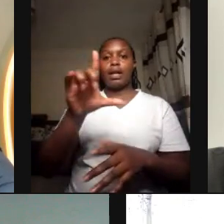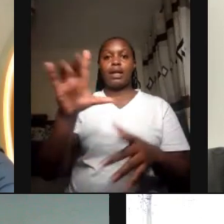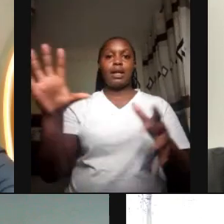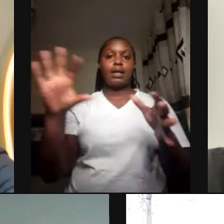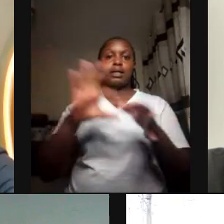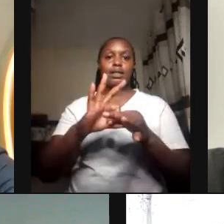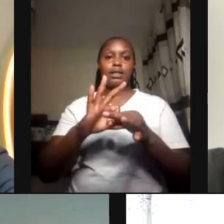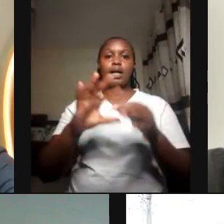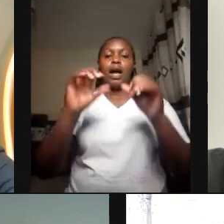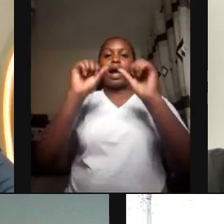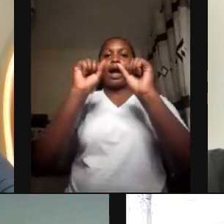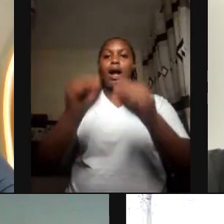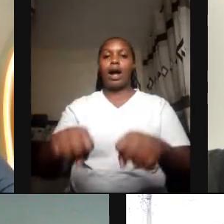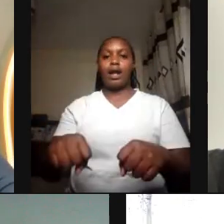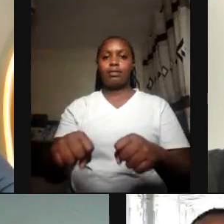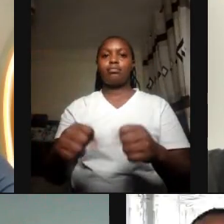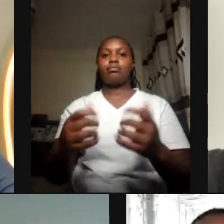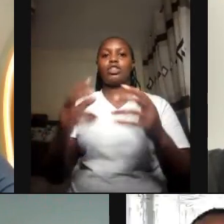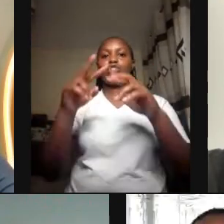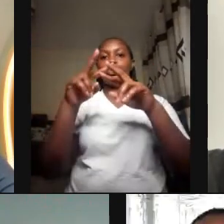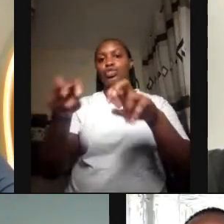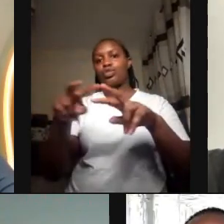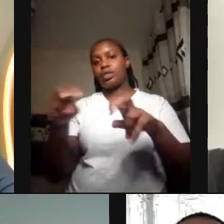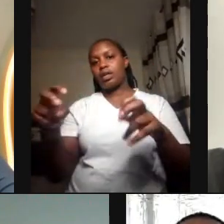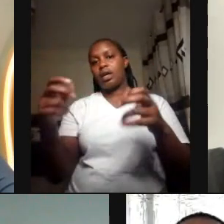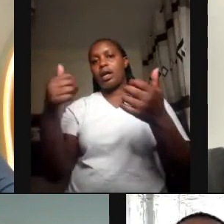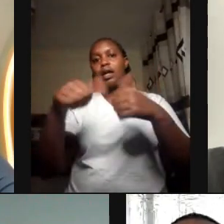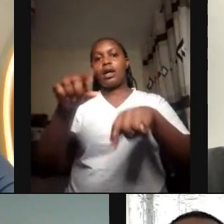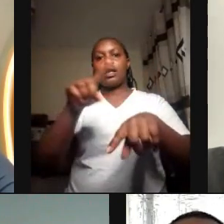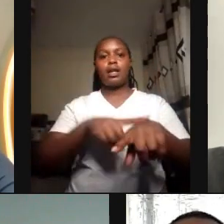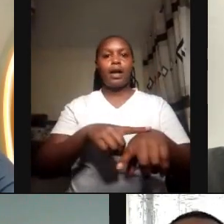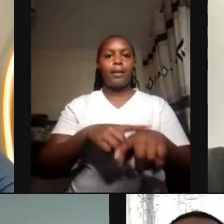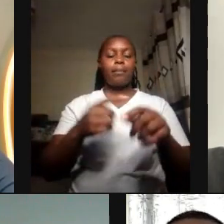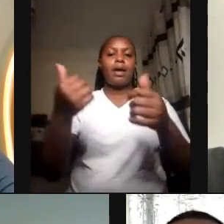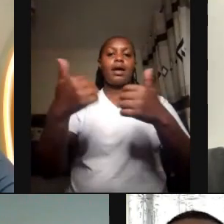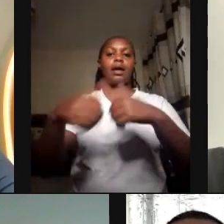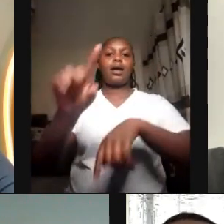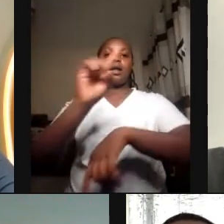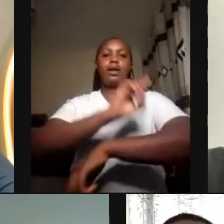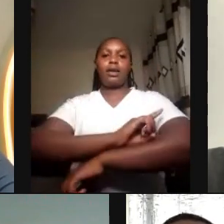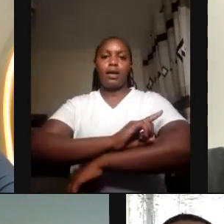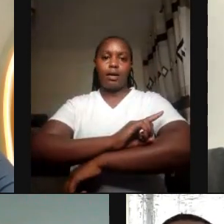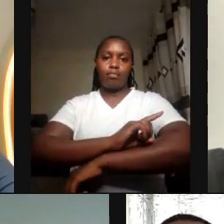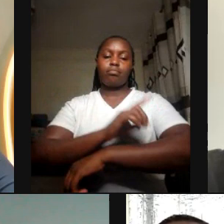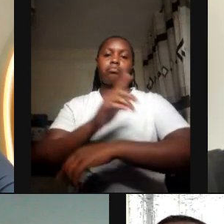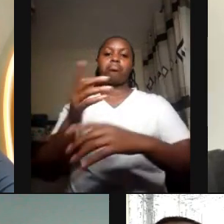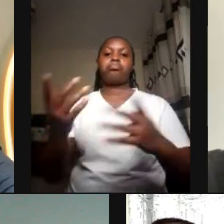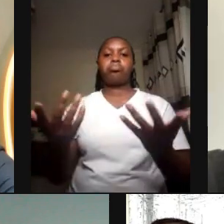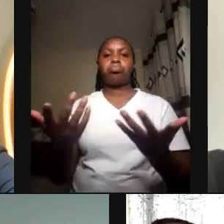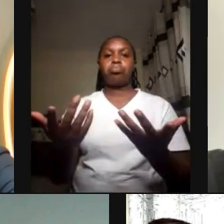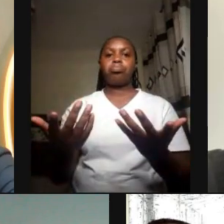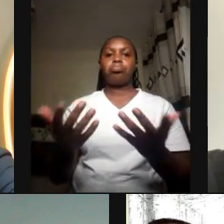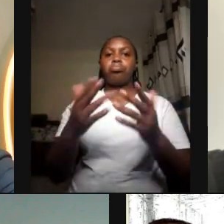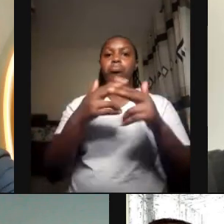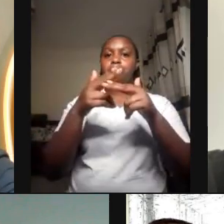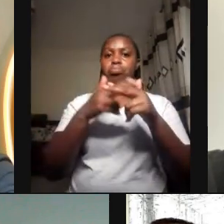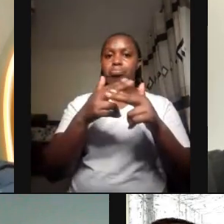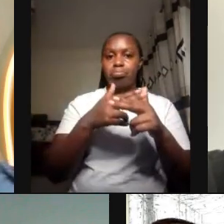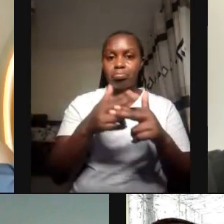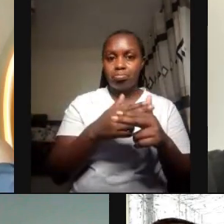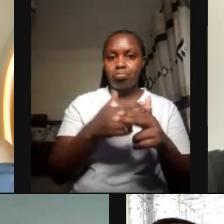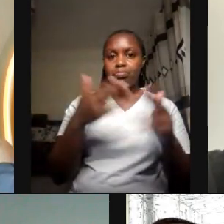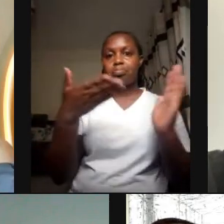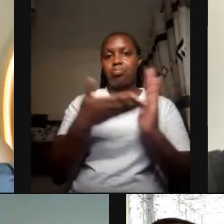you can go there, check it out anytime, any day. It will not be erased anytime soon. So you have enough